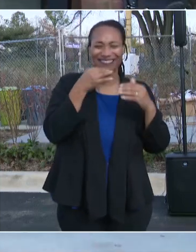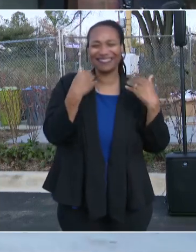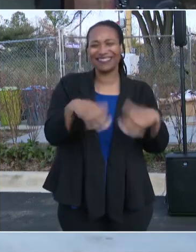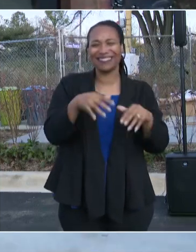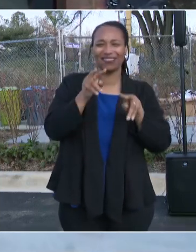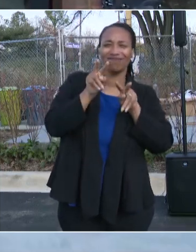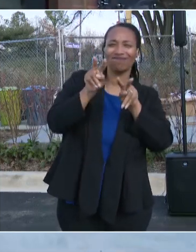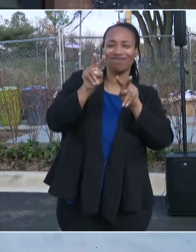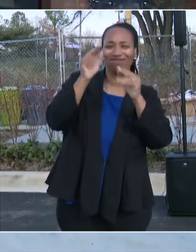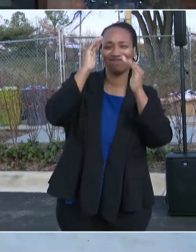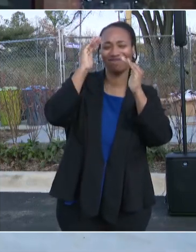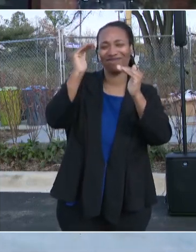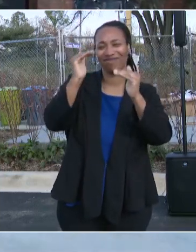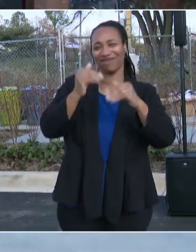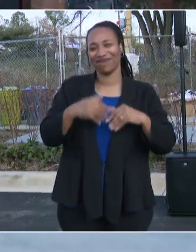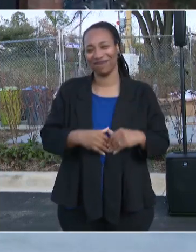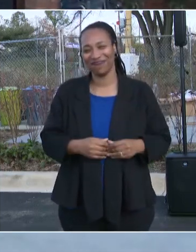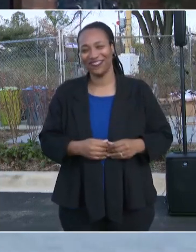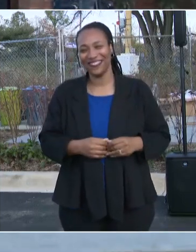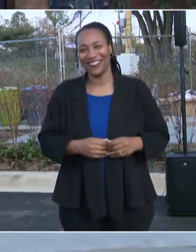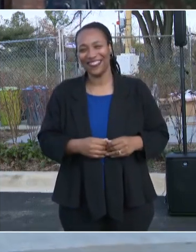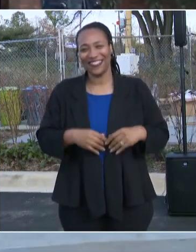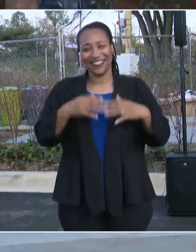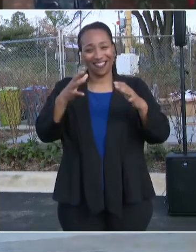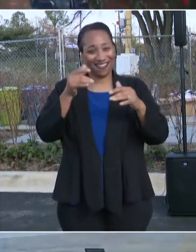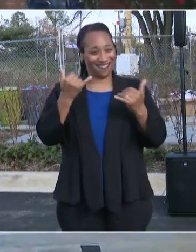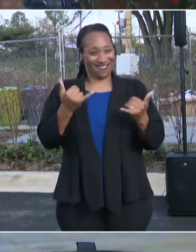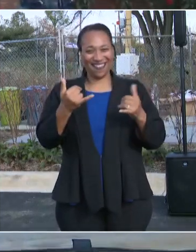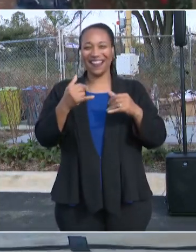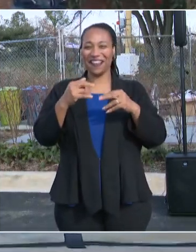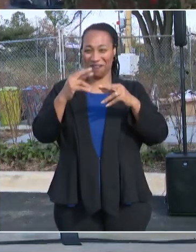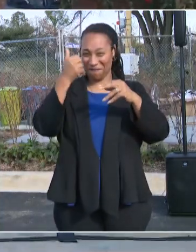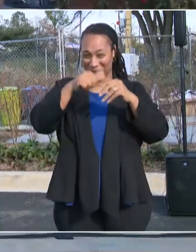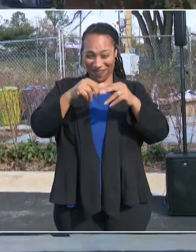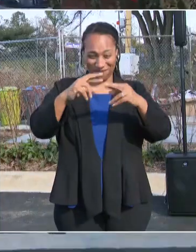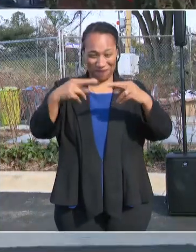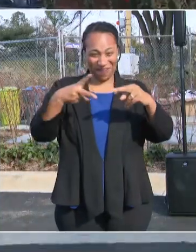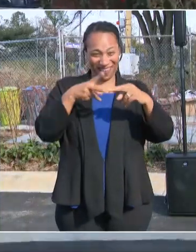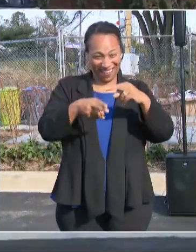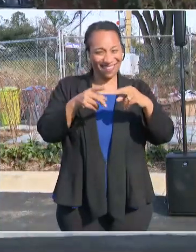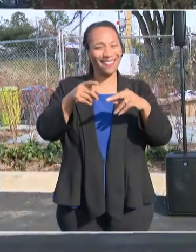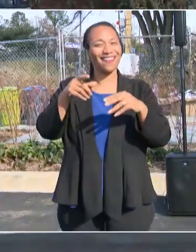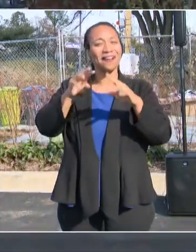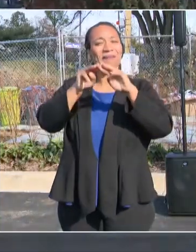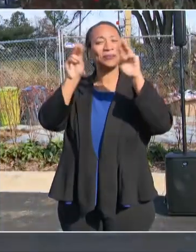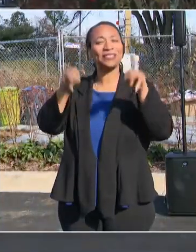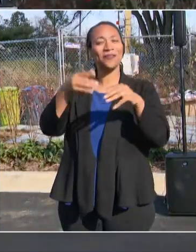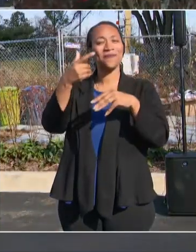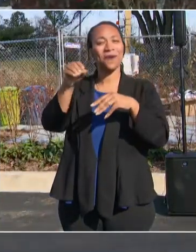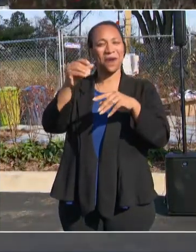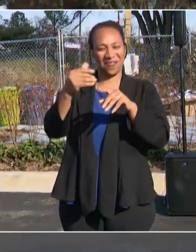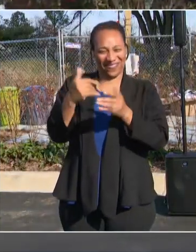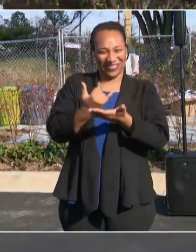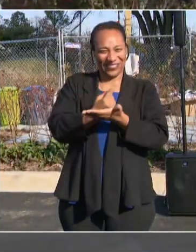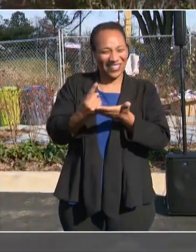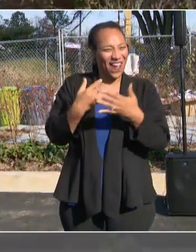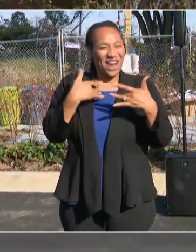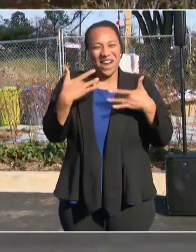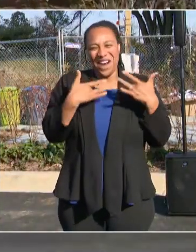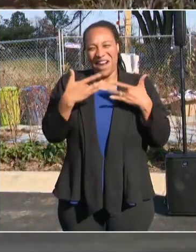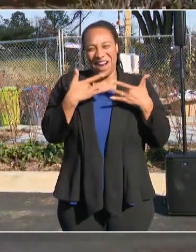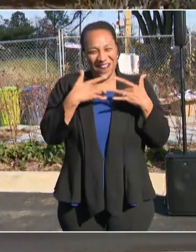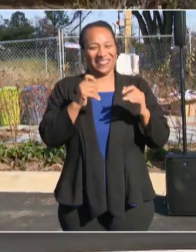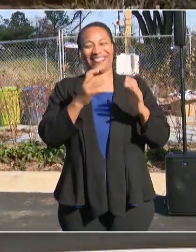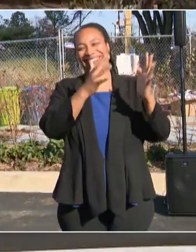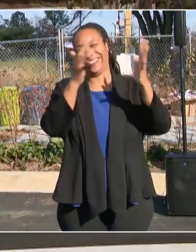cutting of the new Go-Go Museum in historic Anacostia. And we're back here